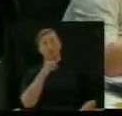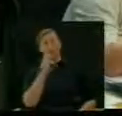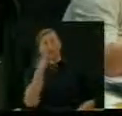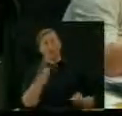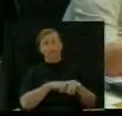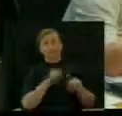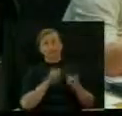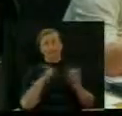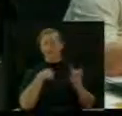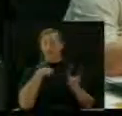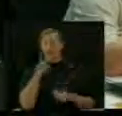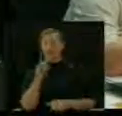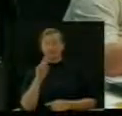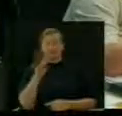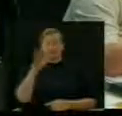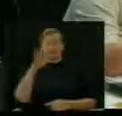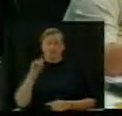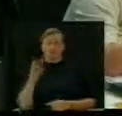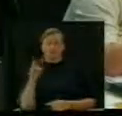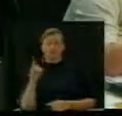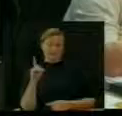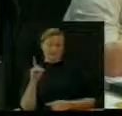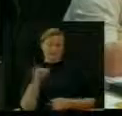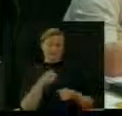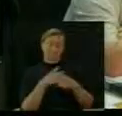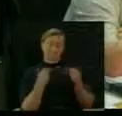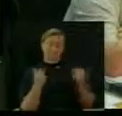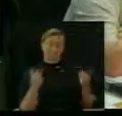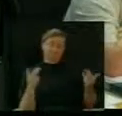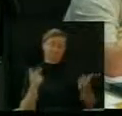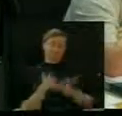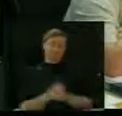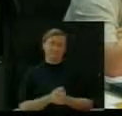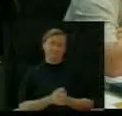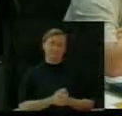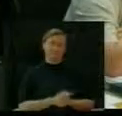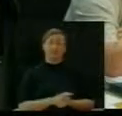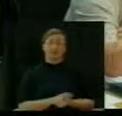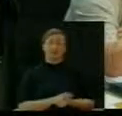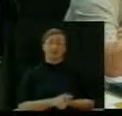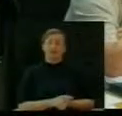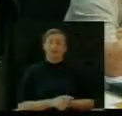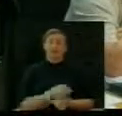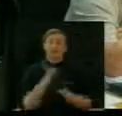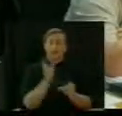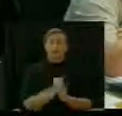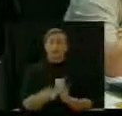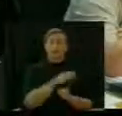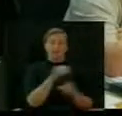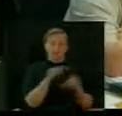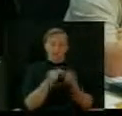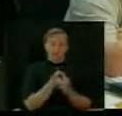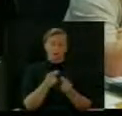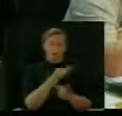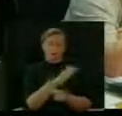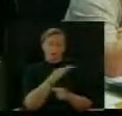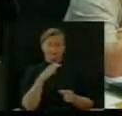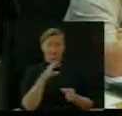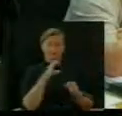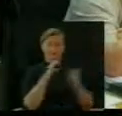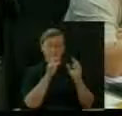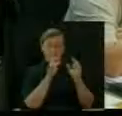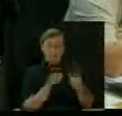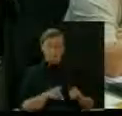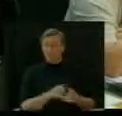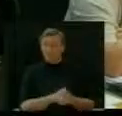drifted. And let me just say, we all have drifted. Let us just put this group of citizens, let's give them